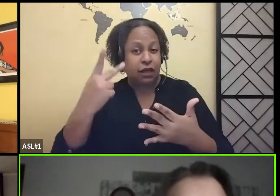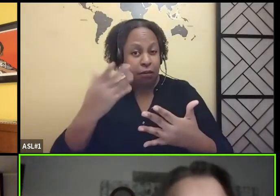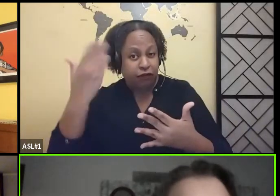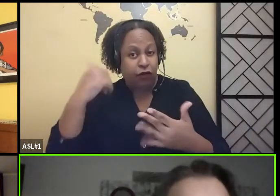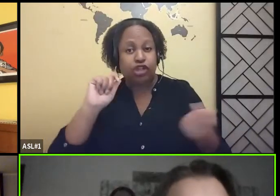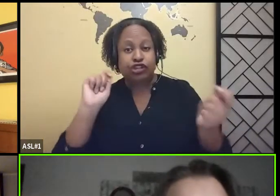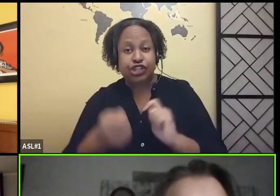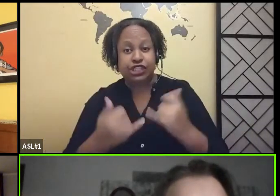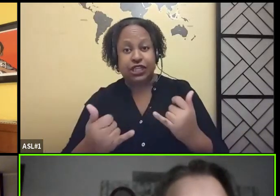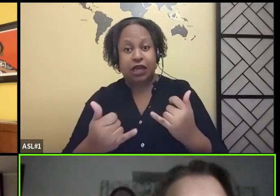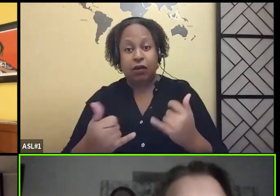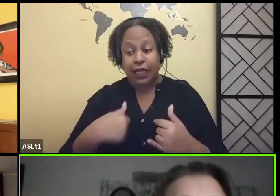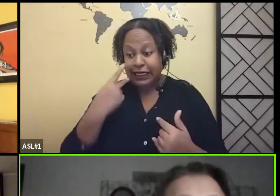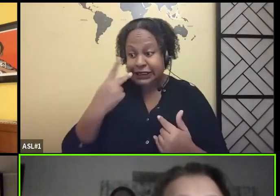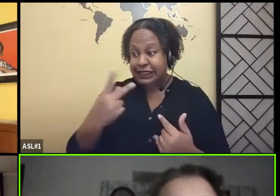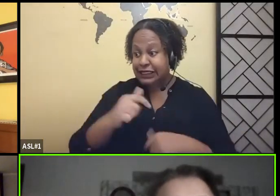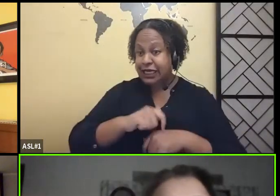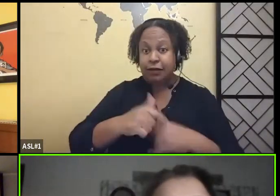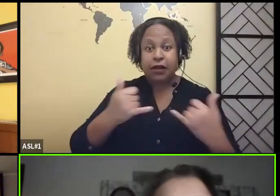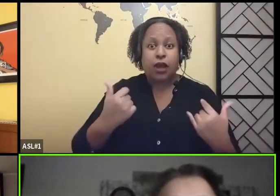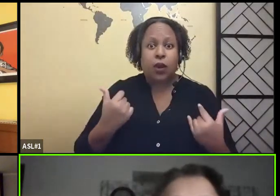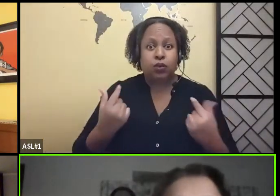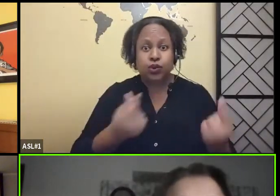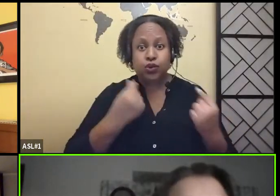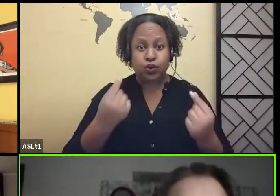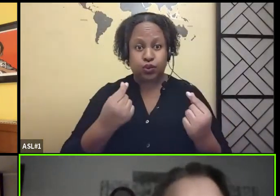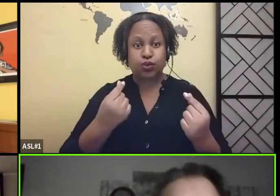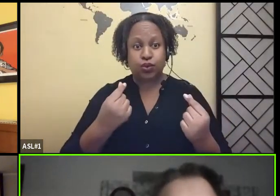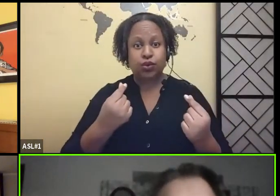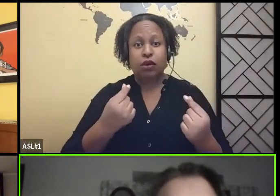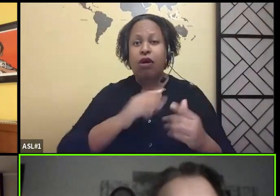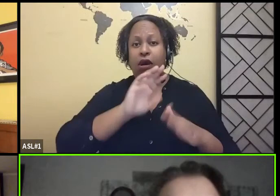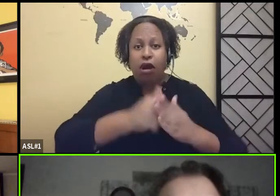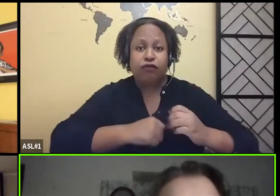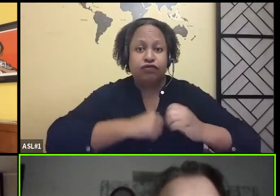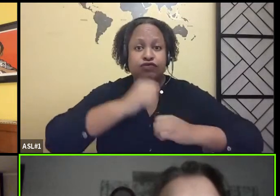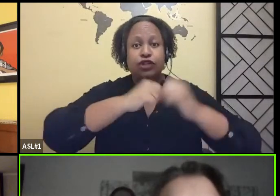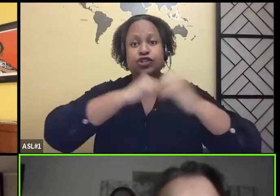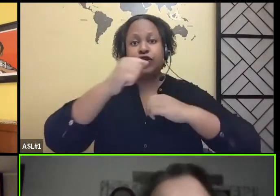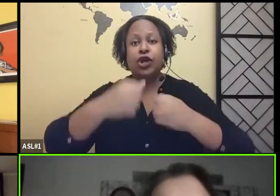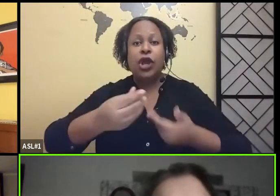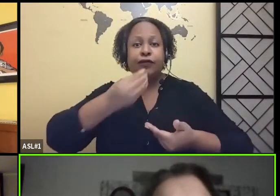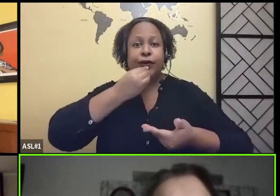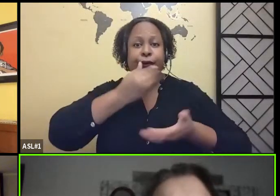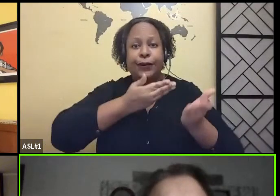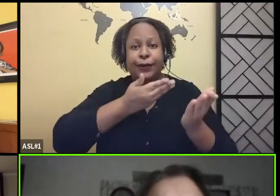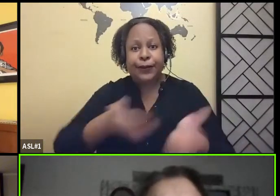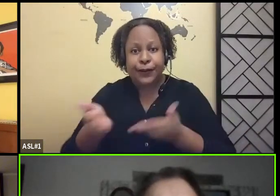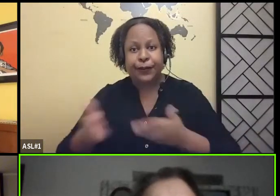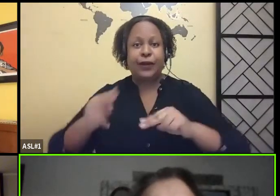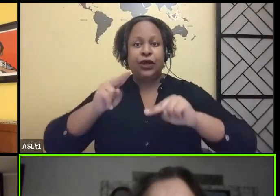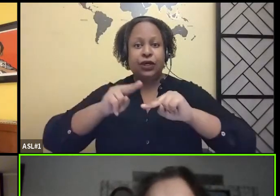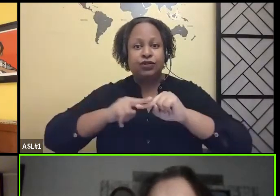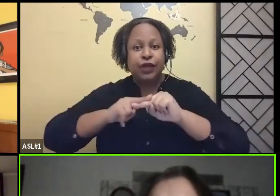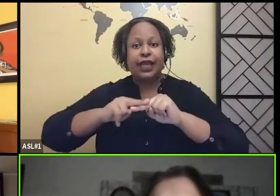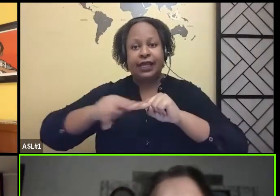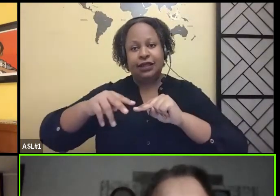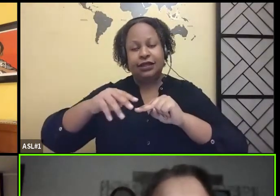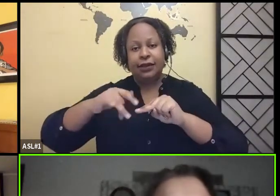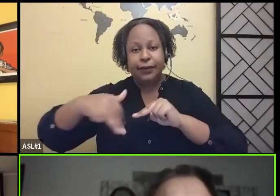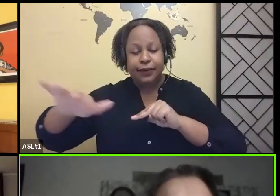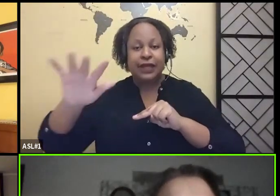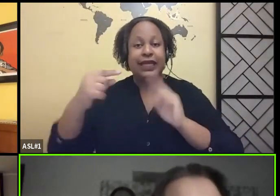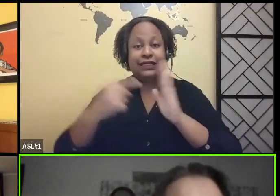what are you going to do? Because all of that cool infrastructure for moving food around, like that shrimp that is raised